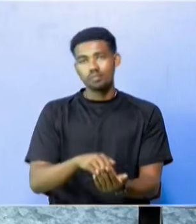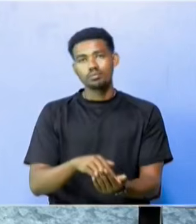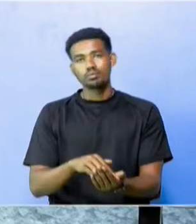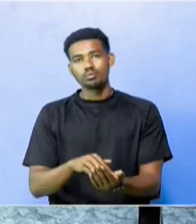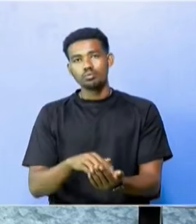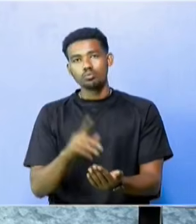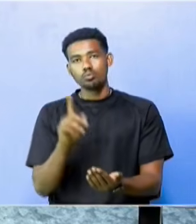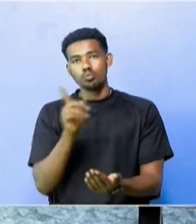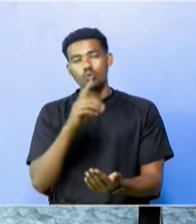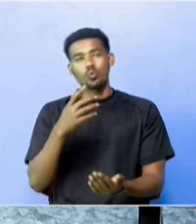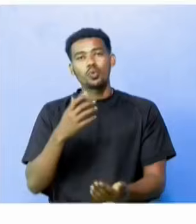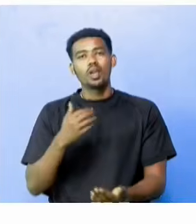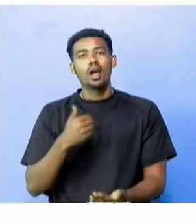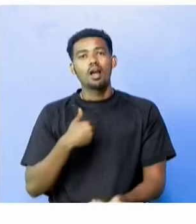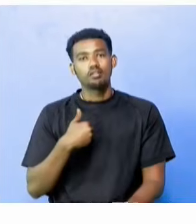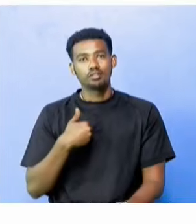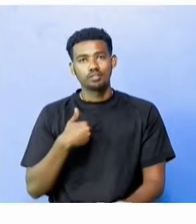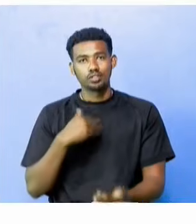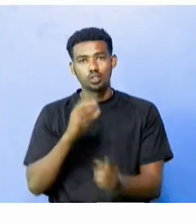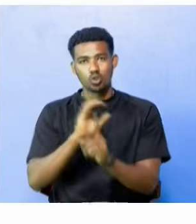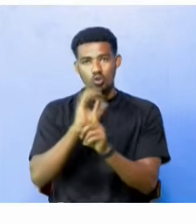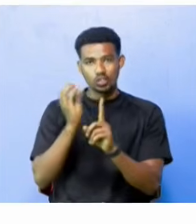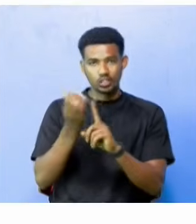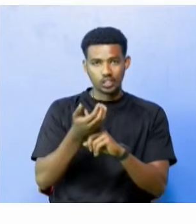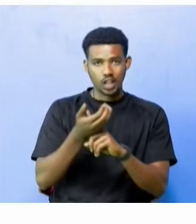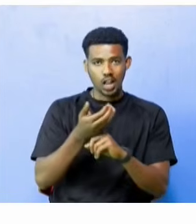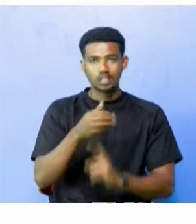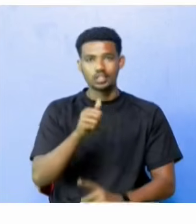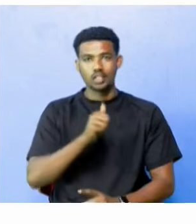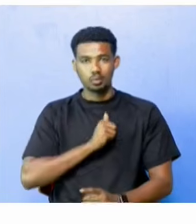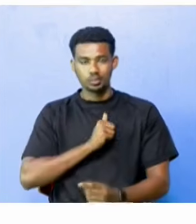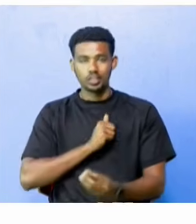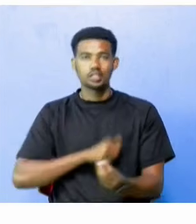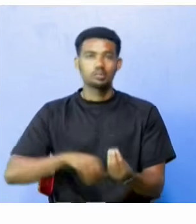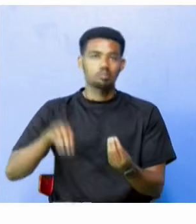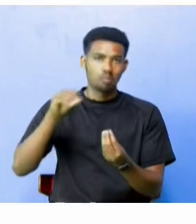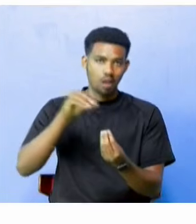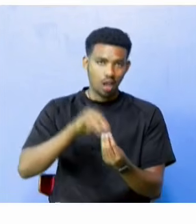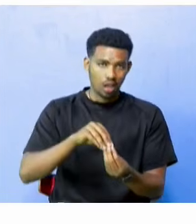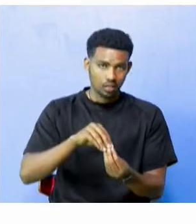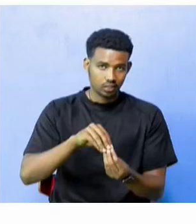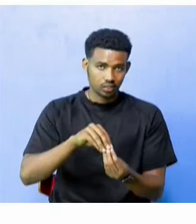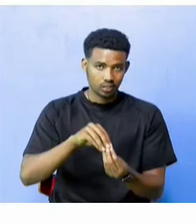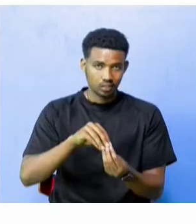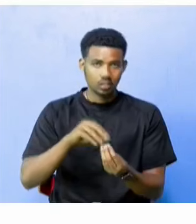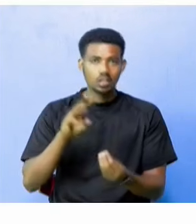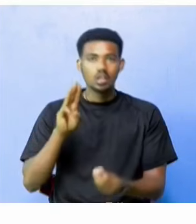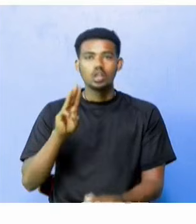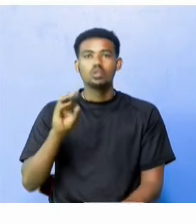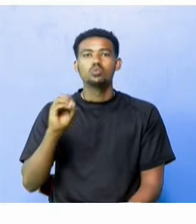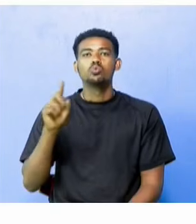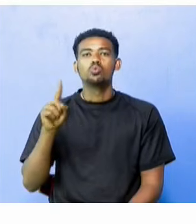We have the conditional, which is subject plus, yes, would,